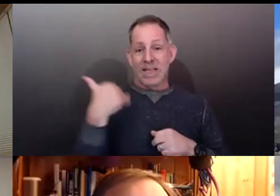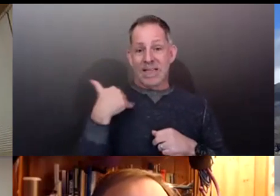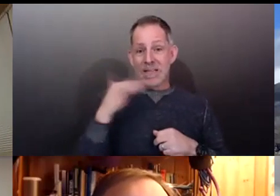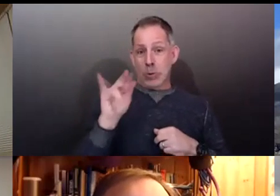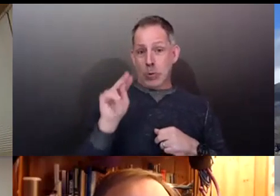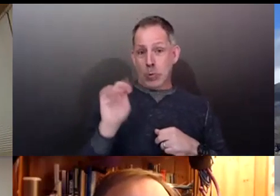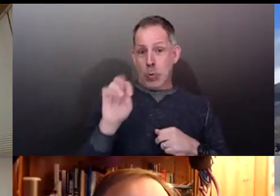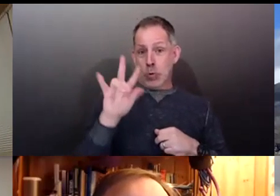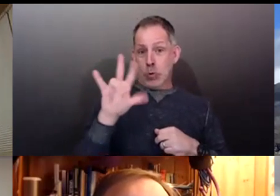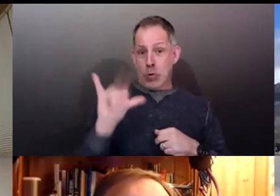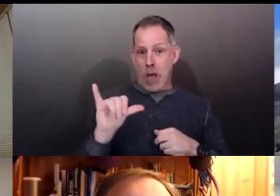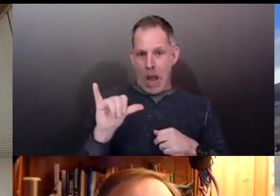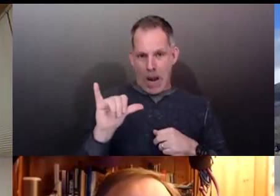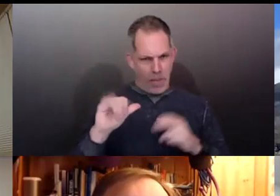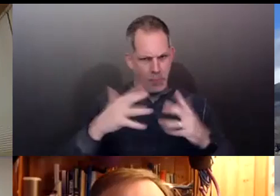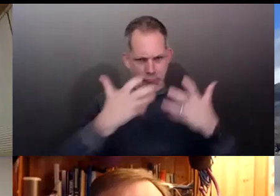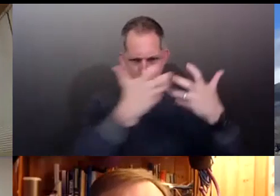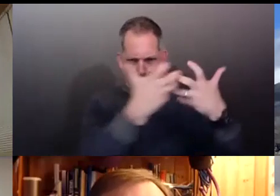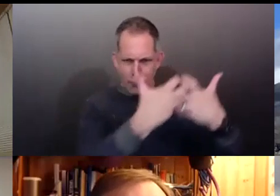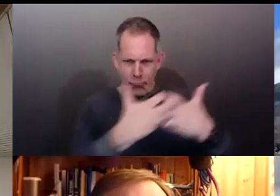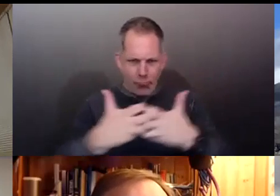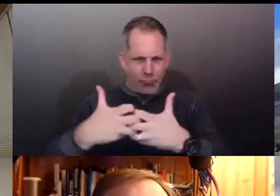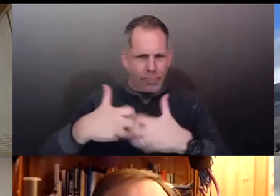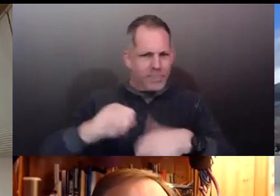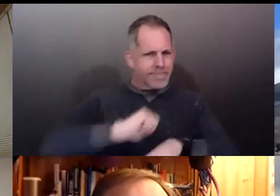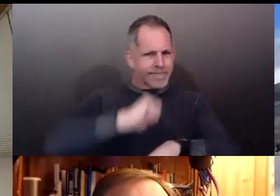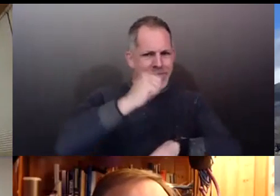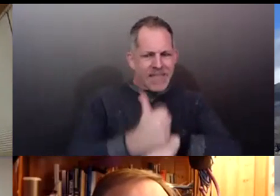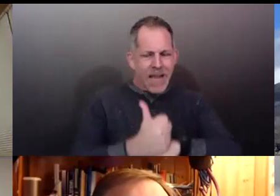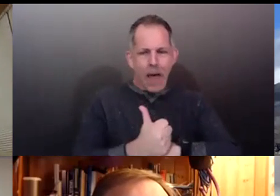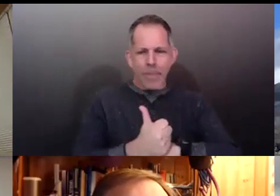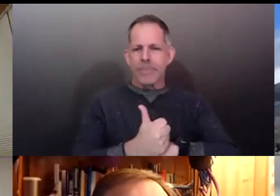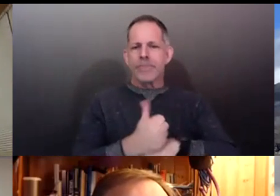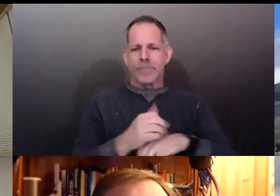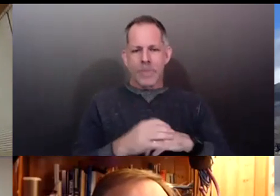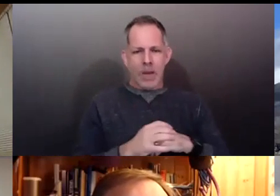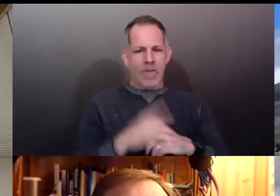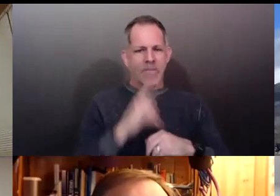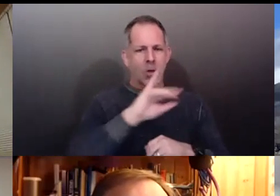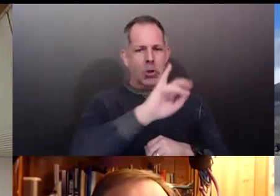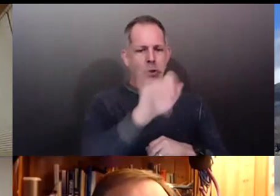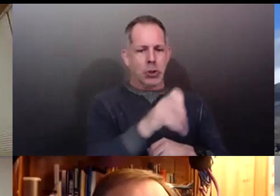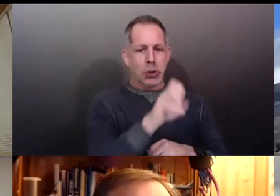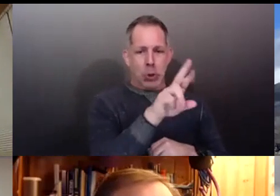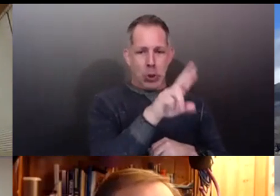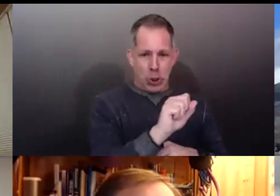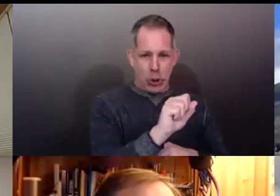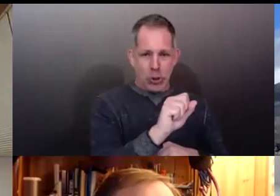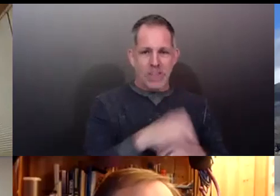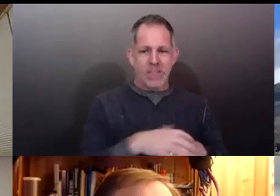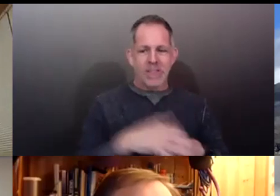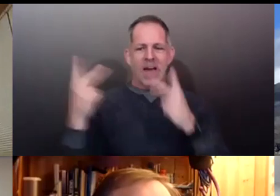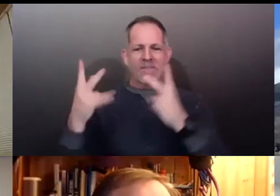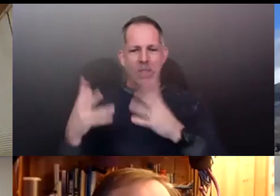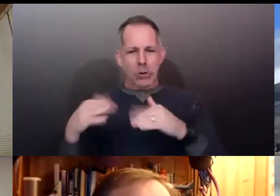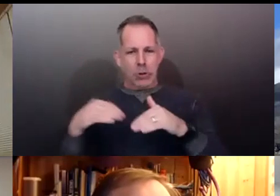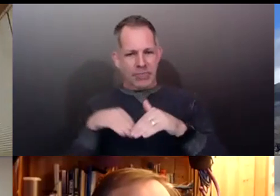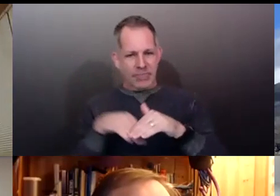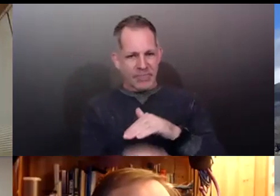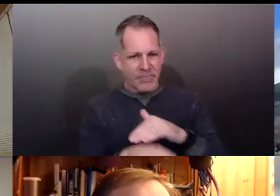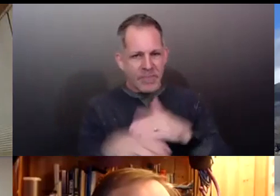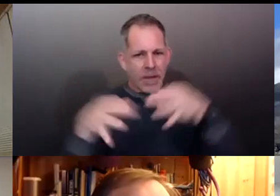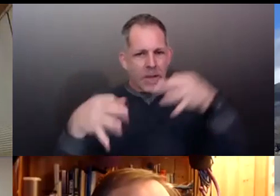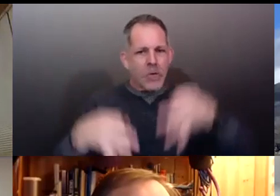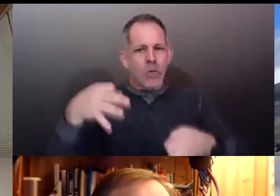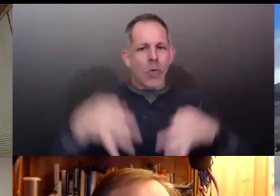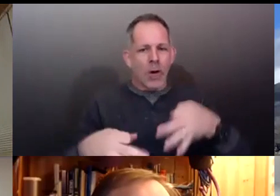try to protect both the jurors, the visitors, and the staff of the